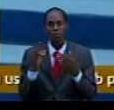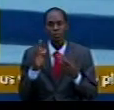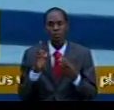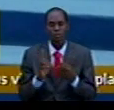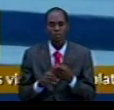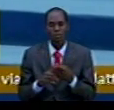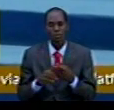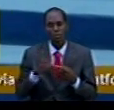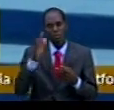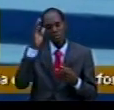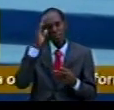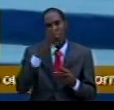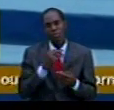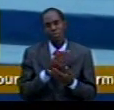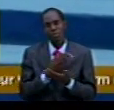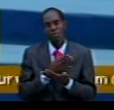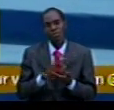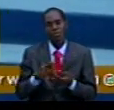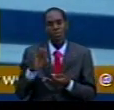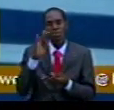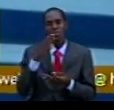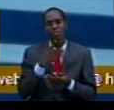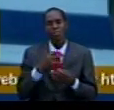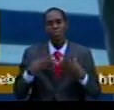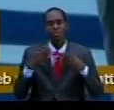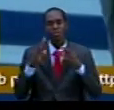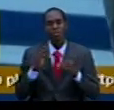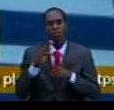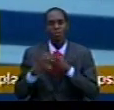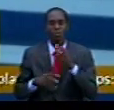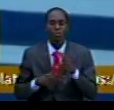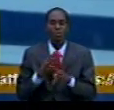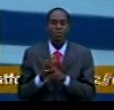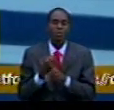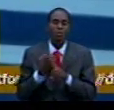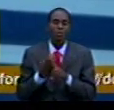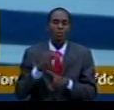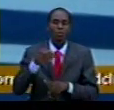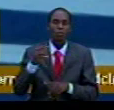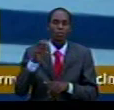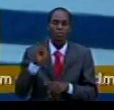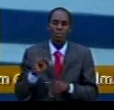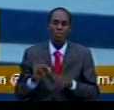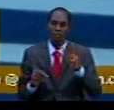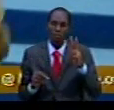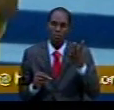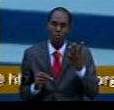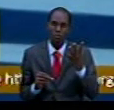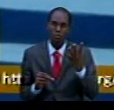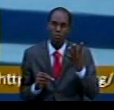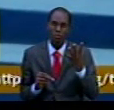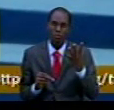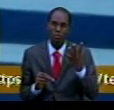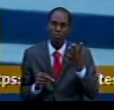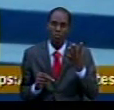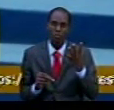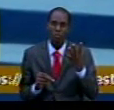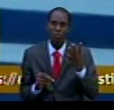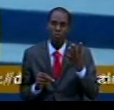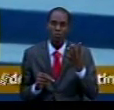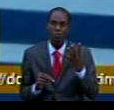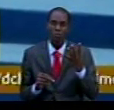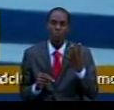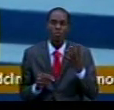ti Oluwosan gbogbo araye. Lati January 4. Ni mo tin pa kara